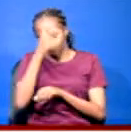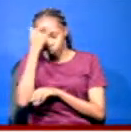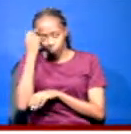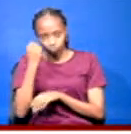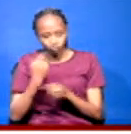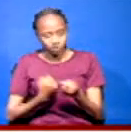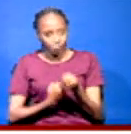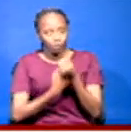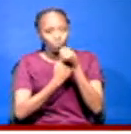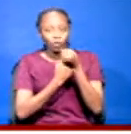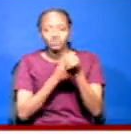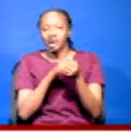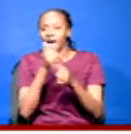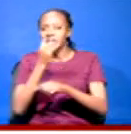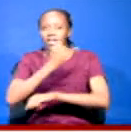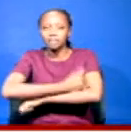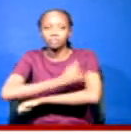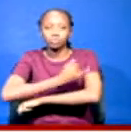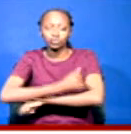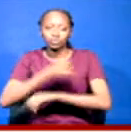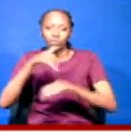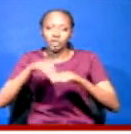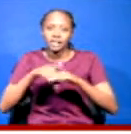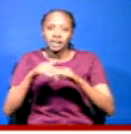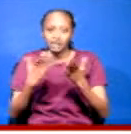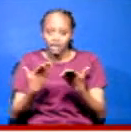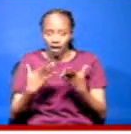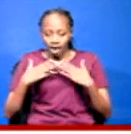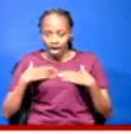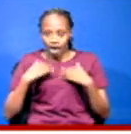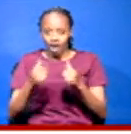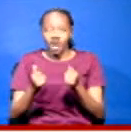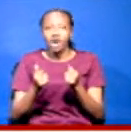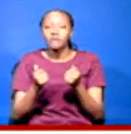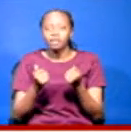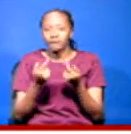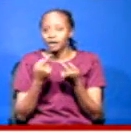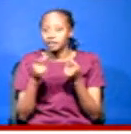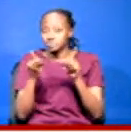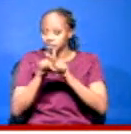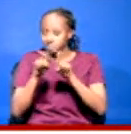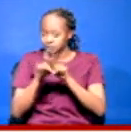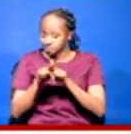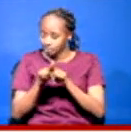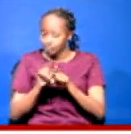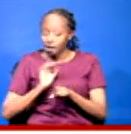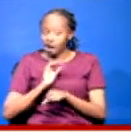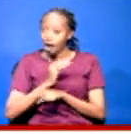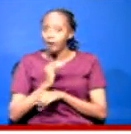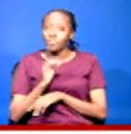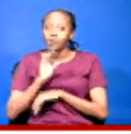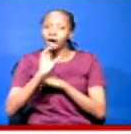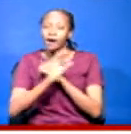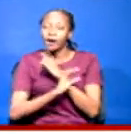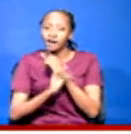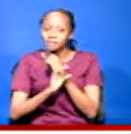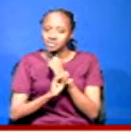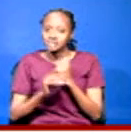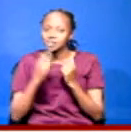that are related to the health administration of your government and our country. And I would like to say, sir,